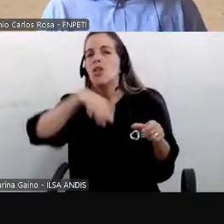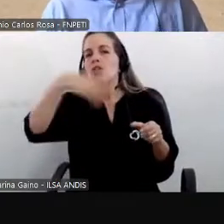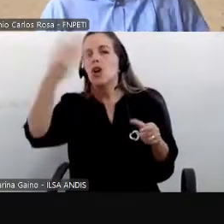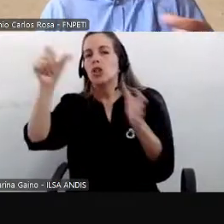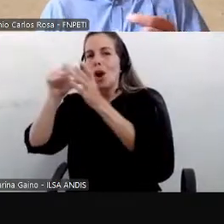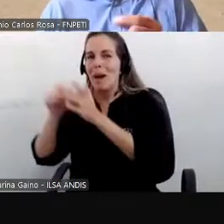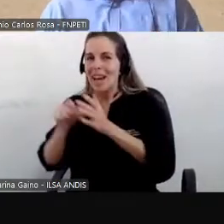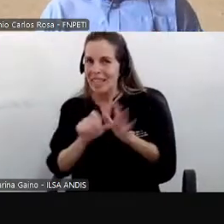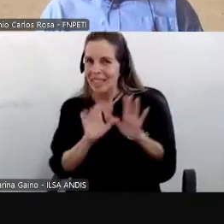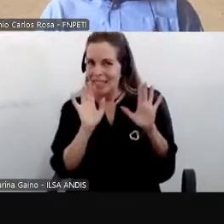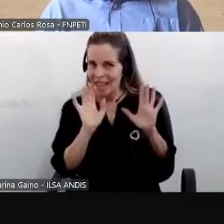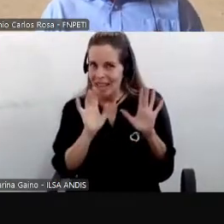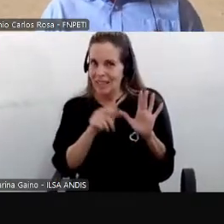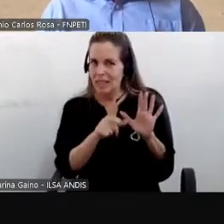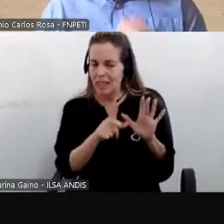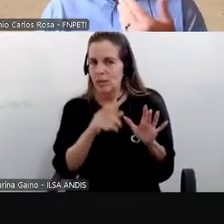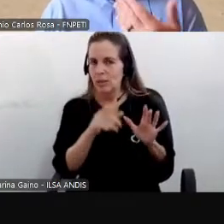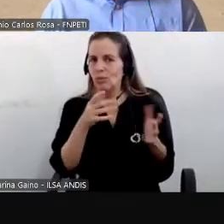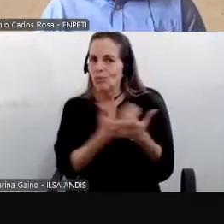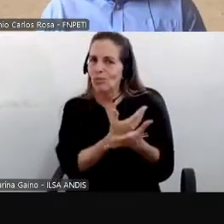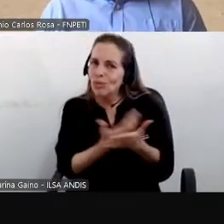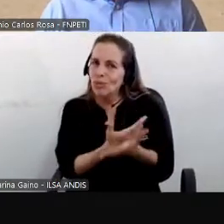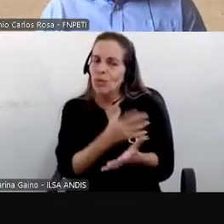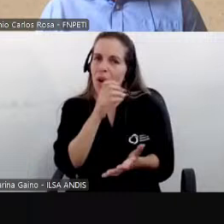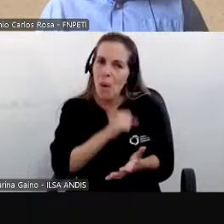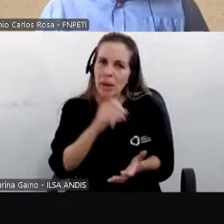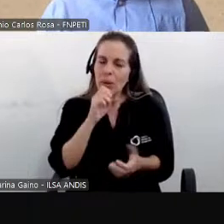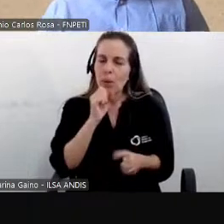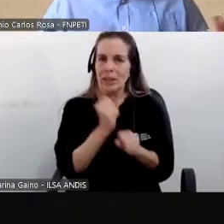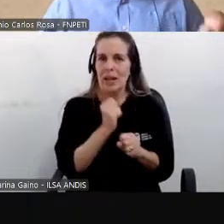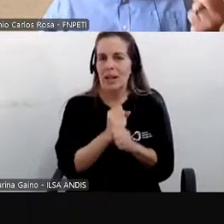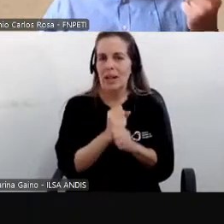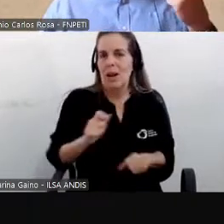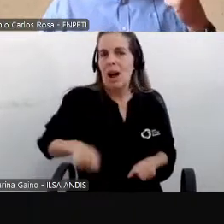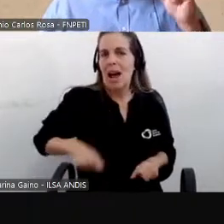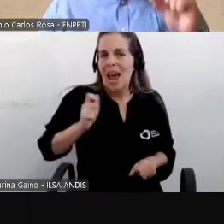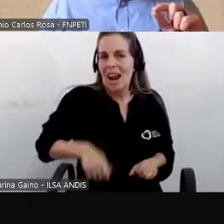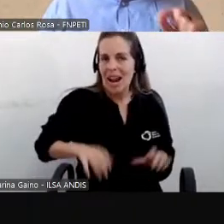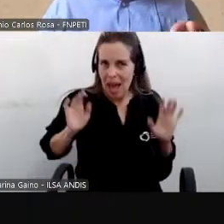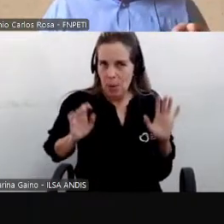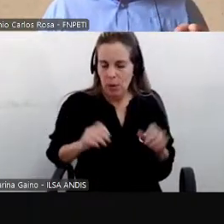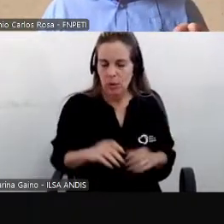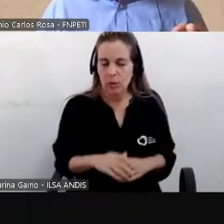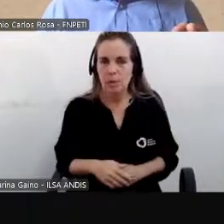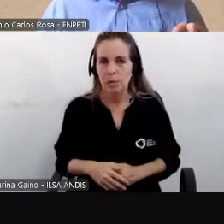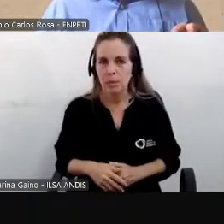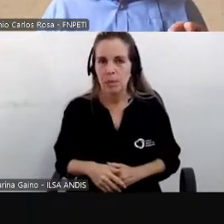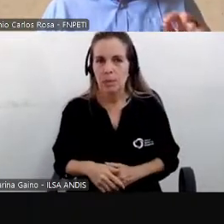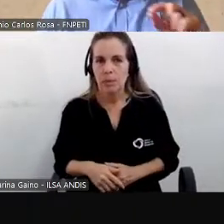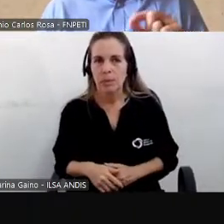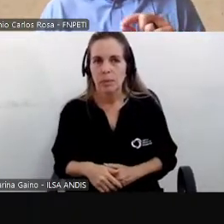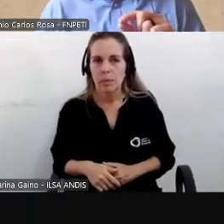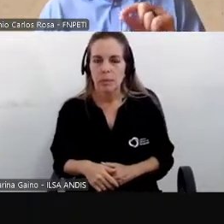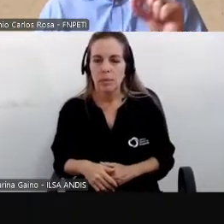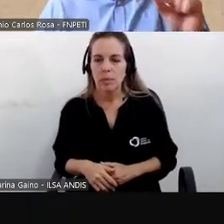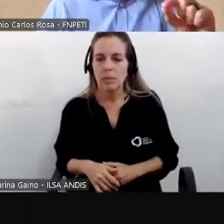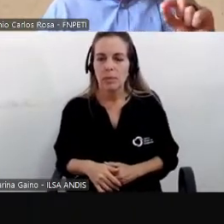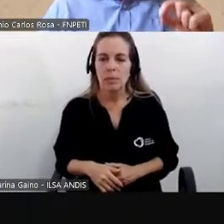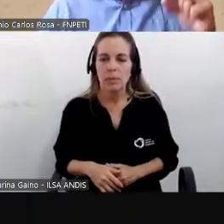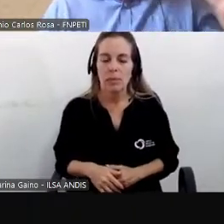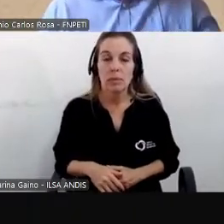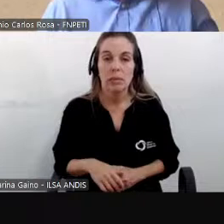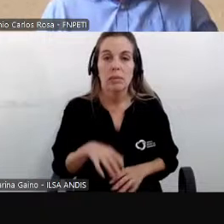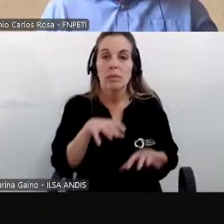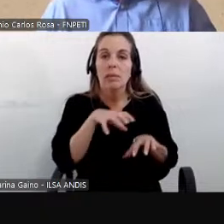have a large mass of internal migrants among the victims and a small percentage of